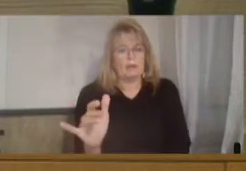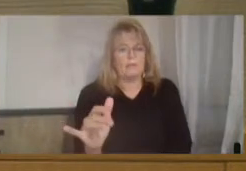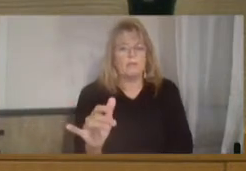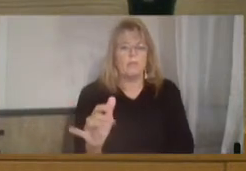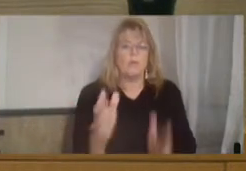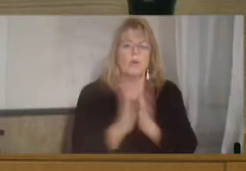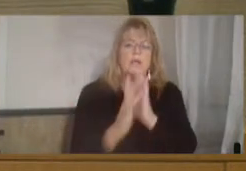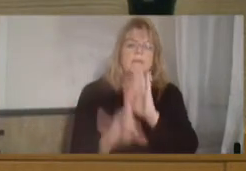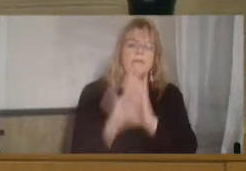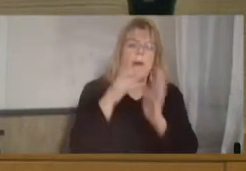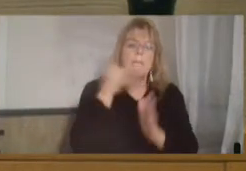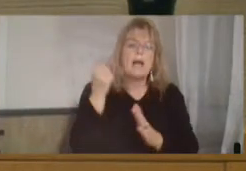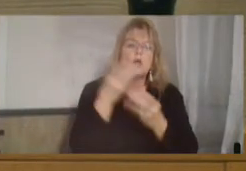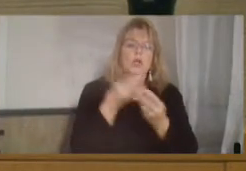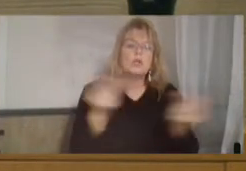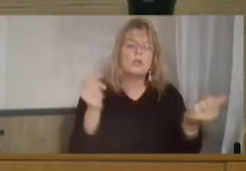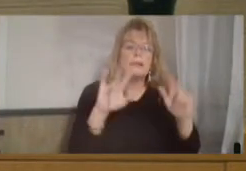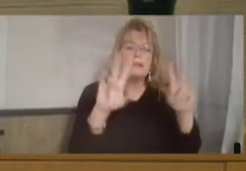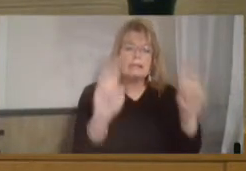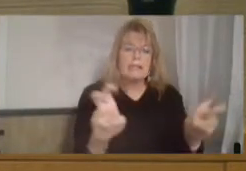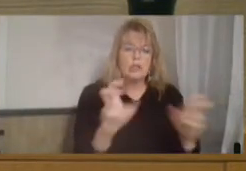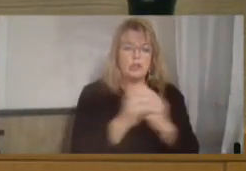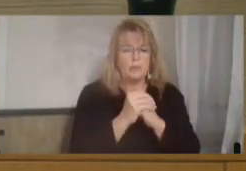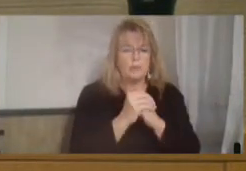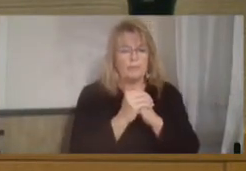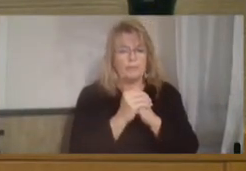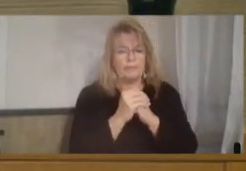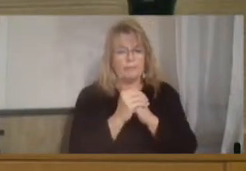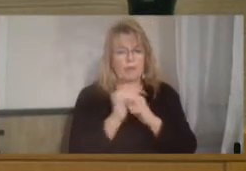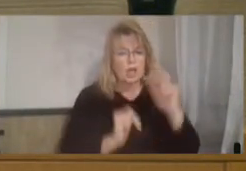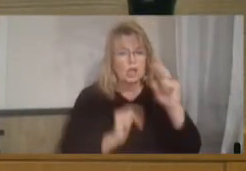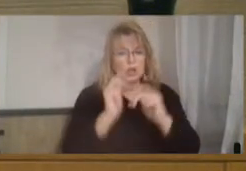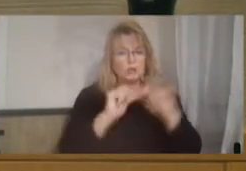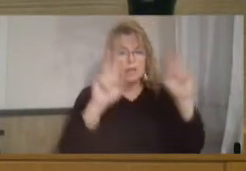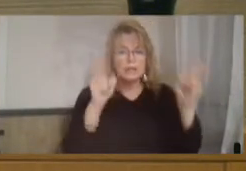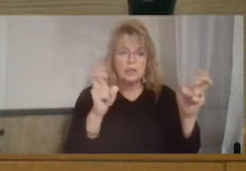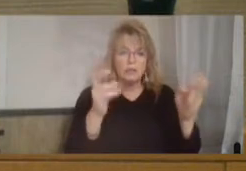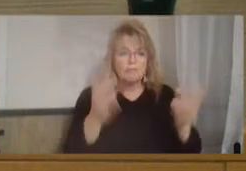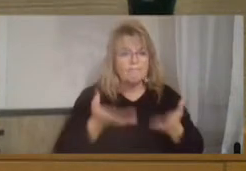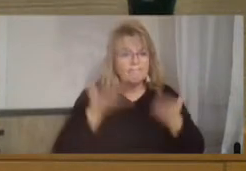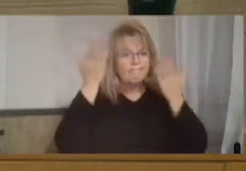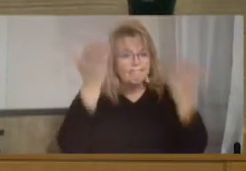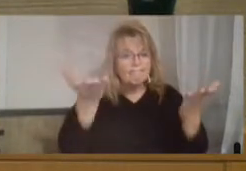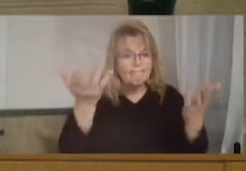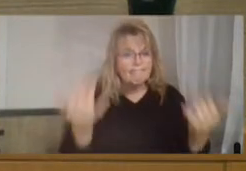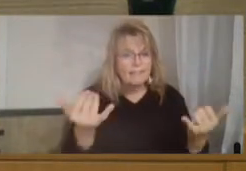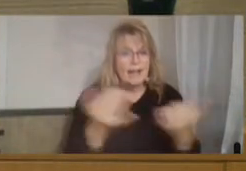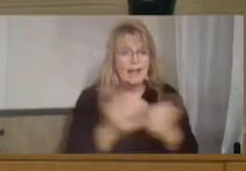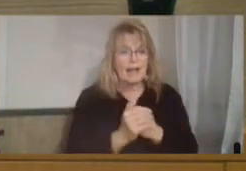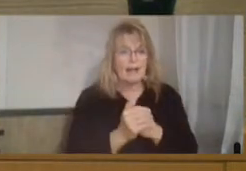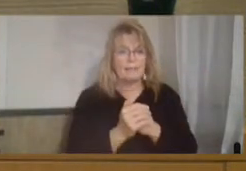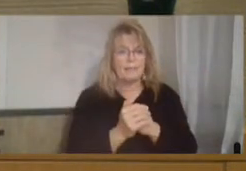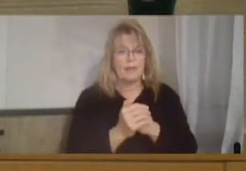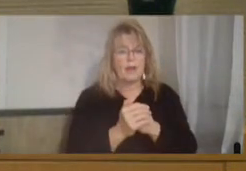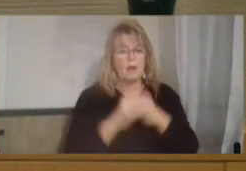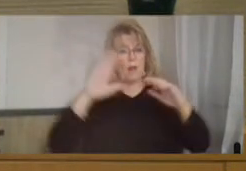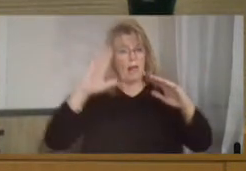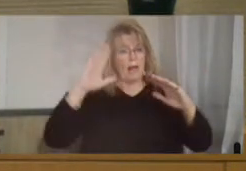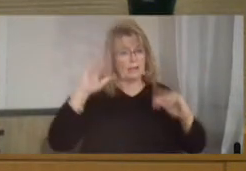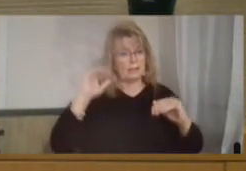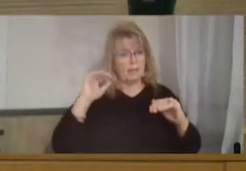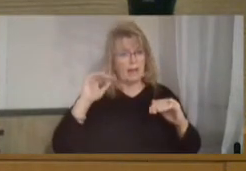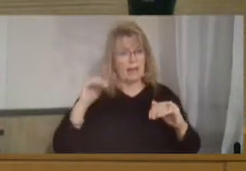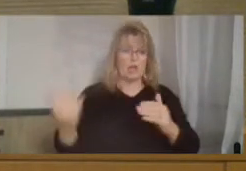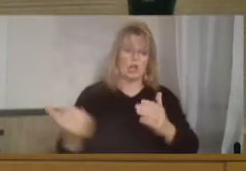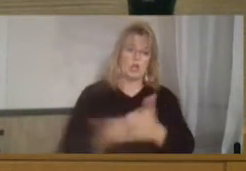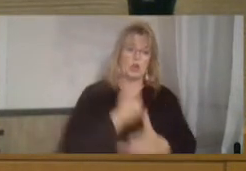better solution to this issue. Construction issues have been raised today. We do expect that if this new